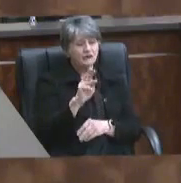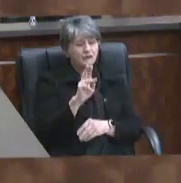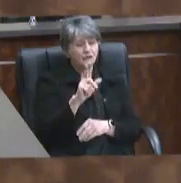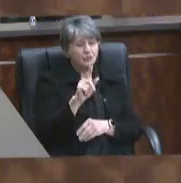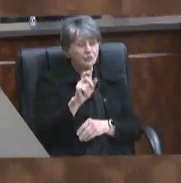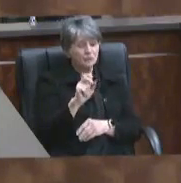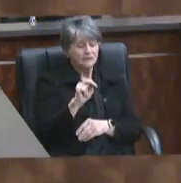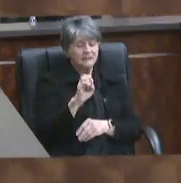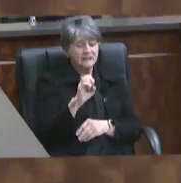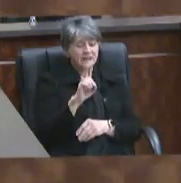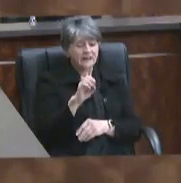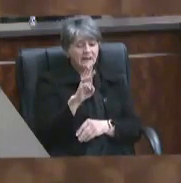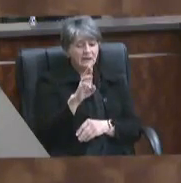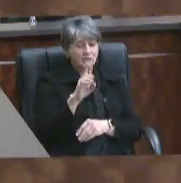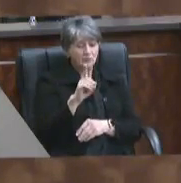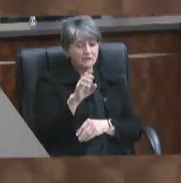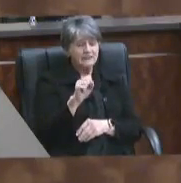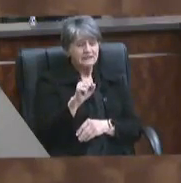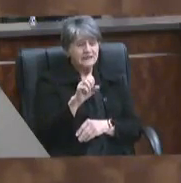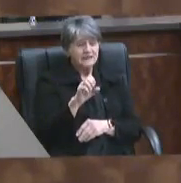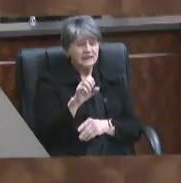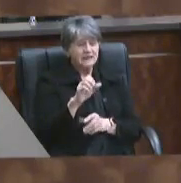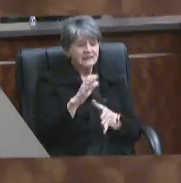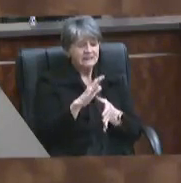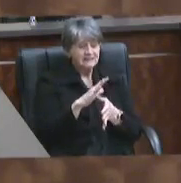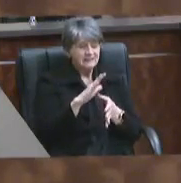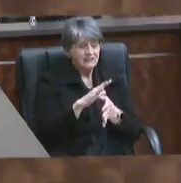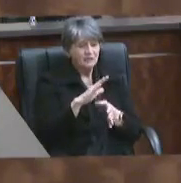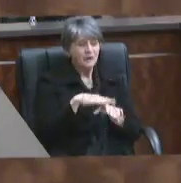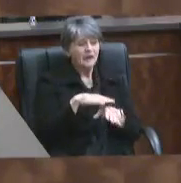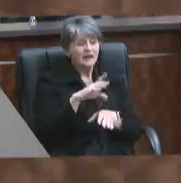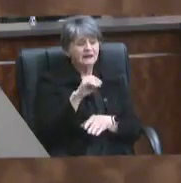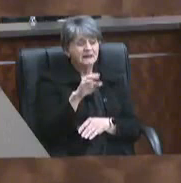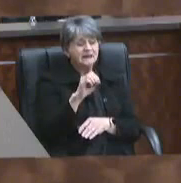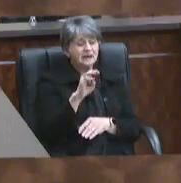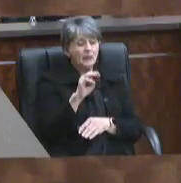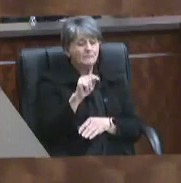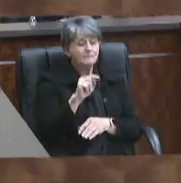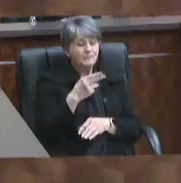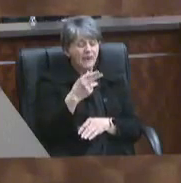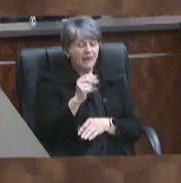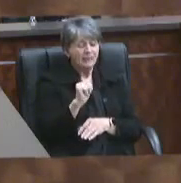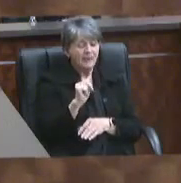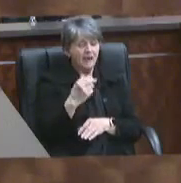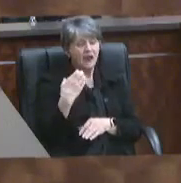Edward is a senior at Tamatha High School. He's the captain of the crew team.